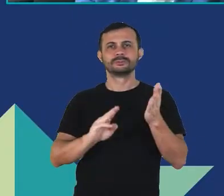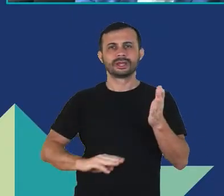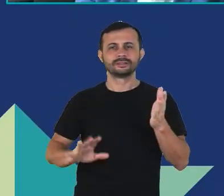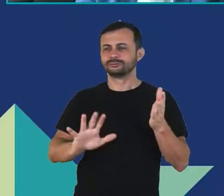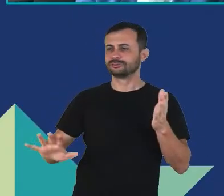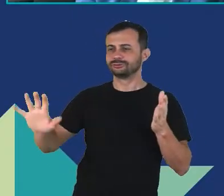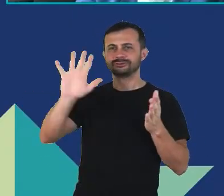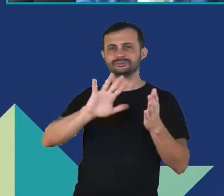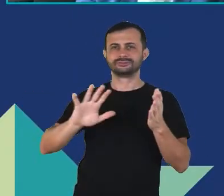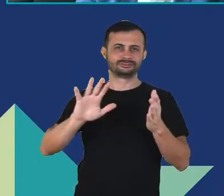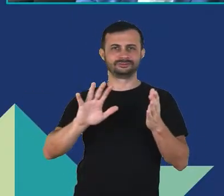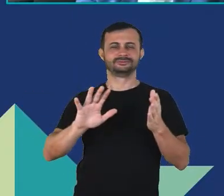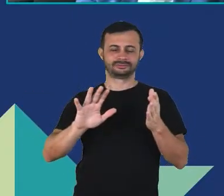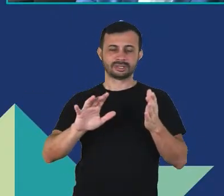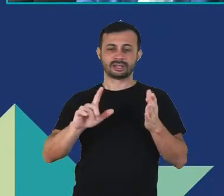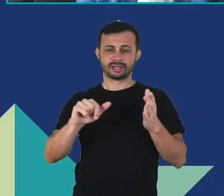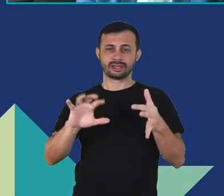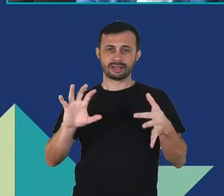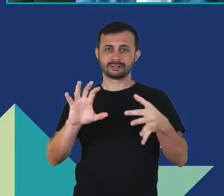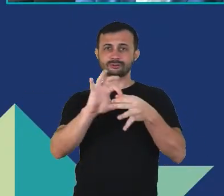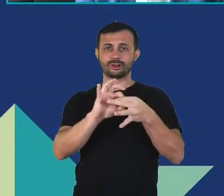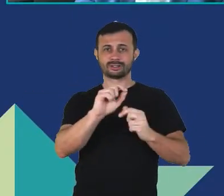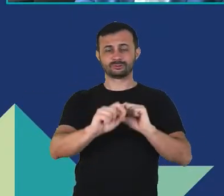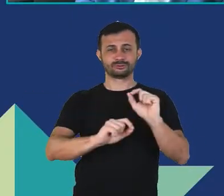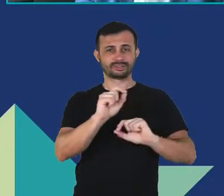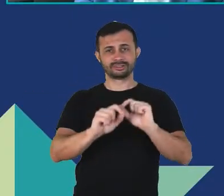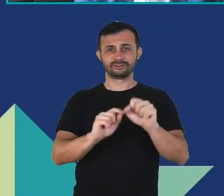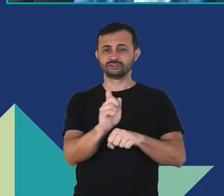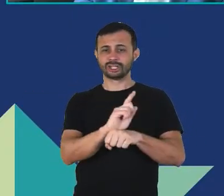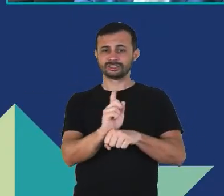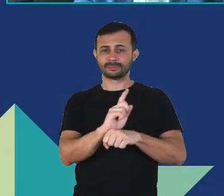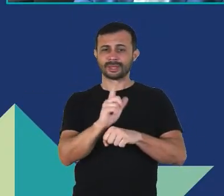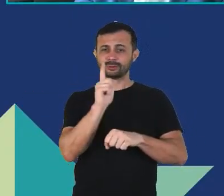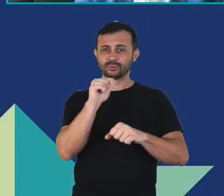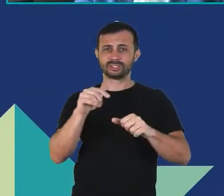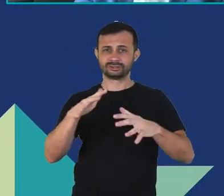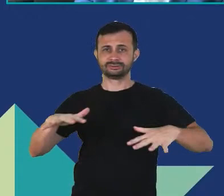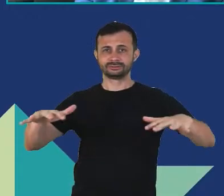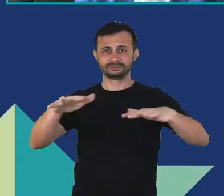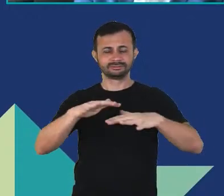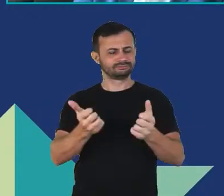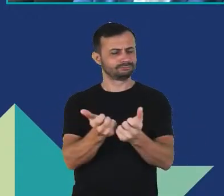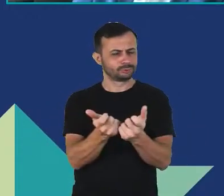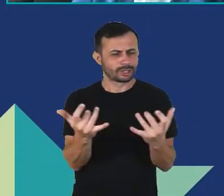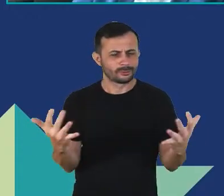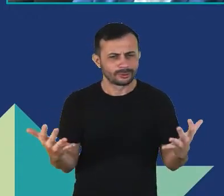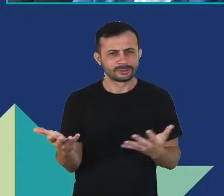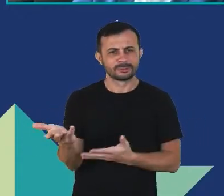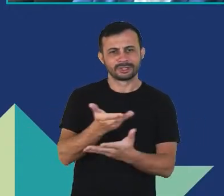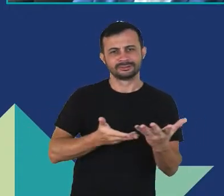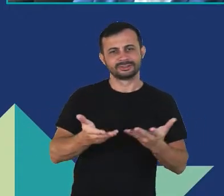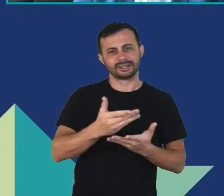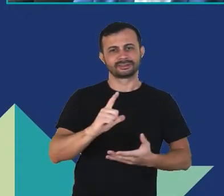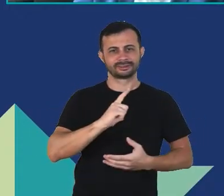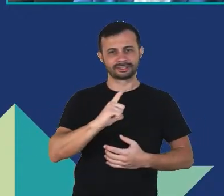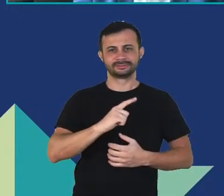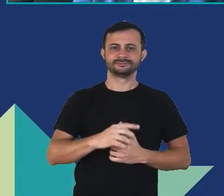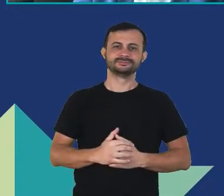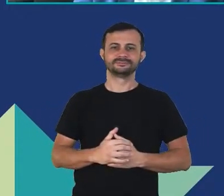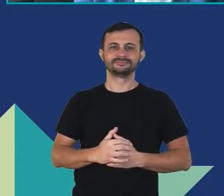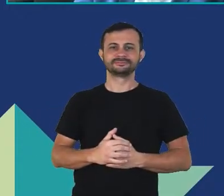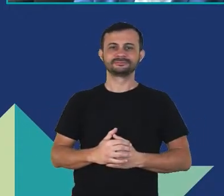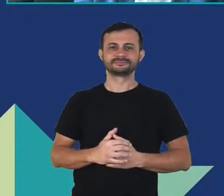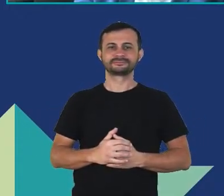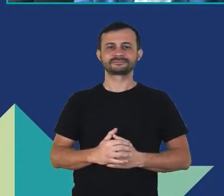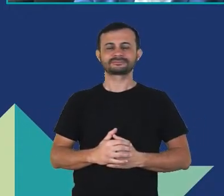management in tailings storage facilities. There's so much to share this knowledge. Of course,